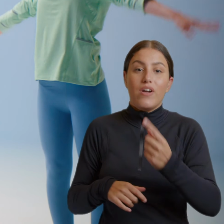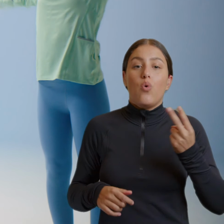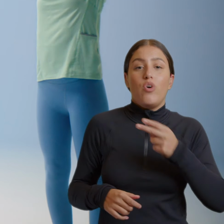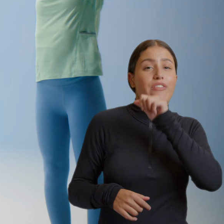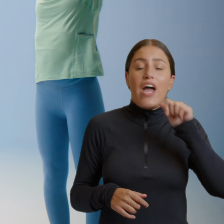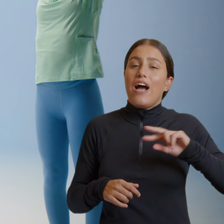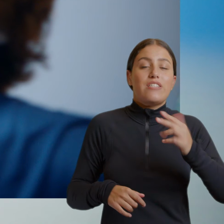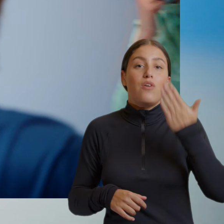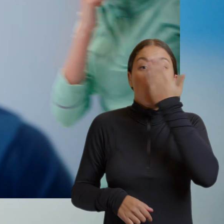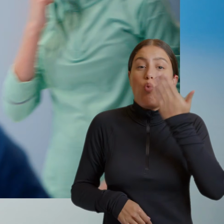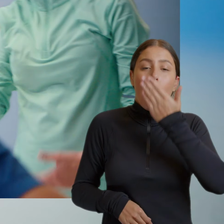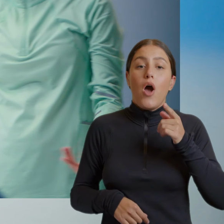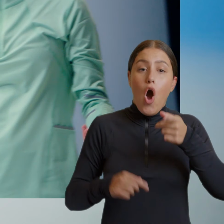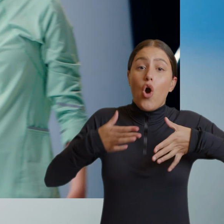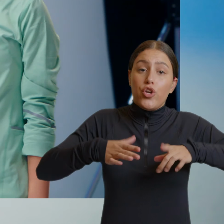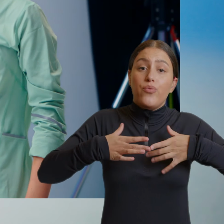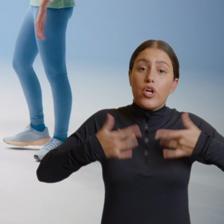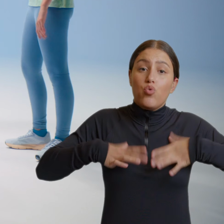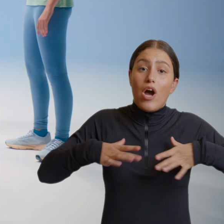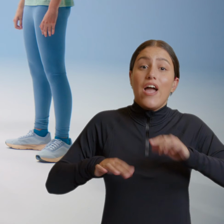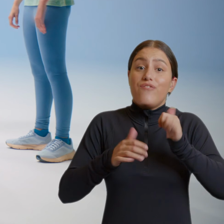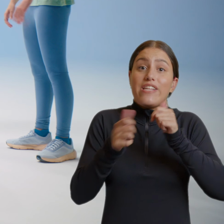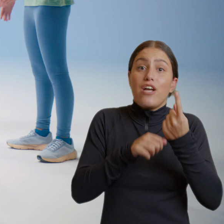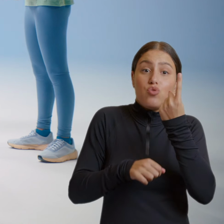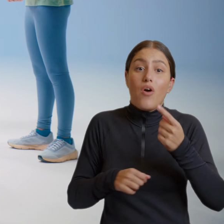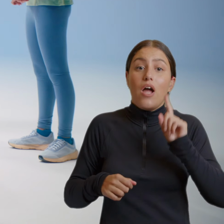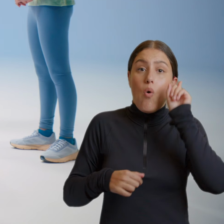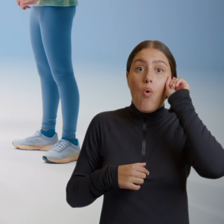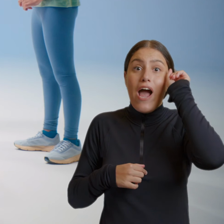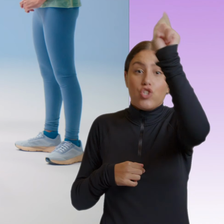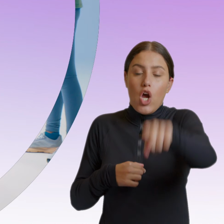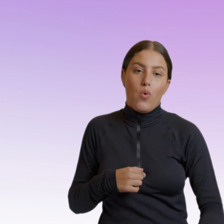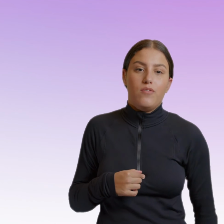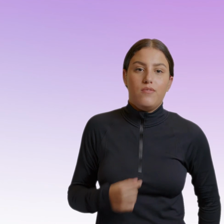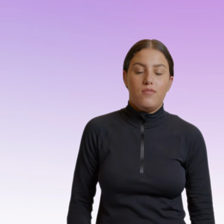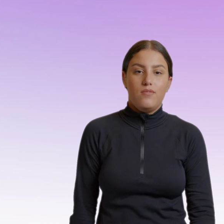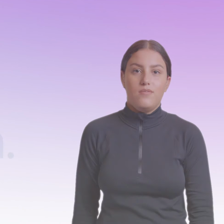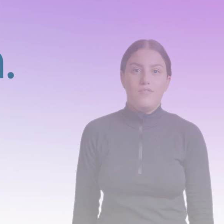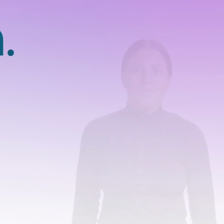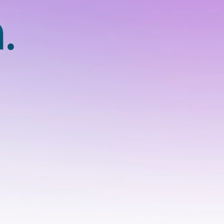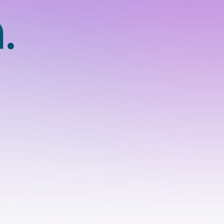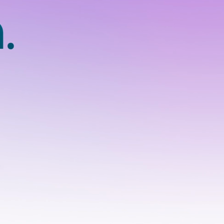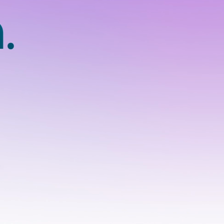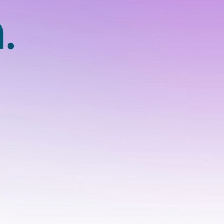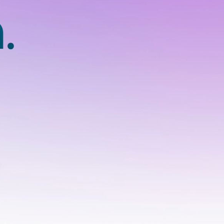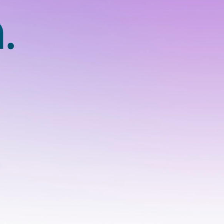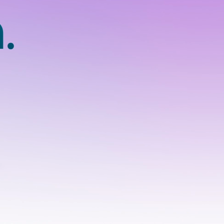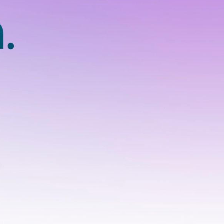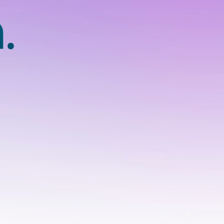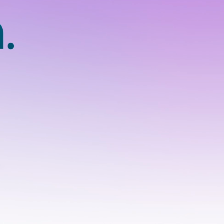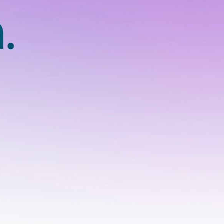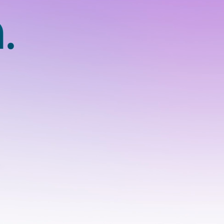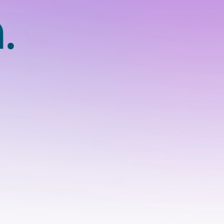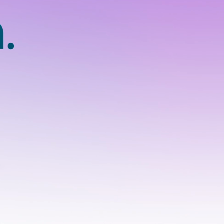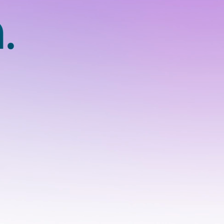Now we're finished with drill one. We're nice and warm. Nice and warm. You feeling ready for the next one? Yeah, I'm good. Ready. Now